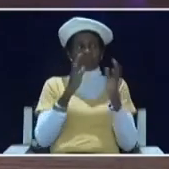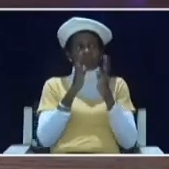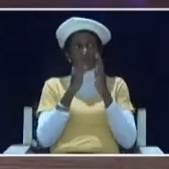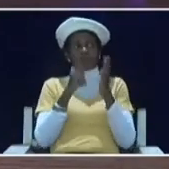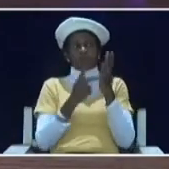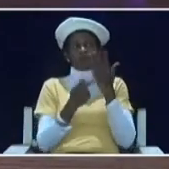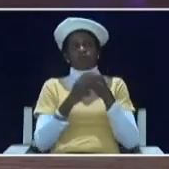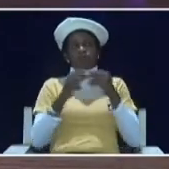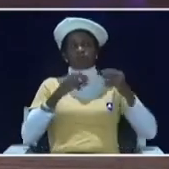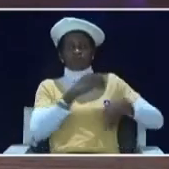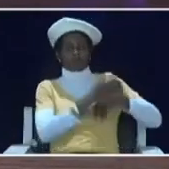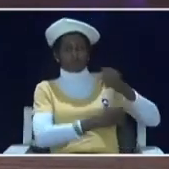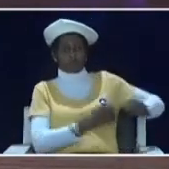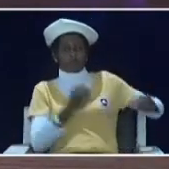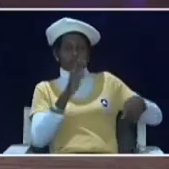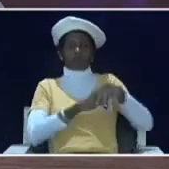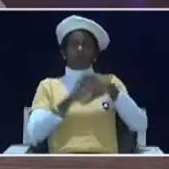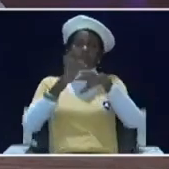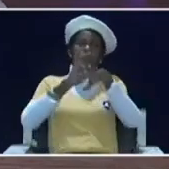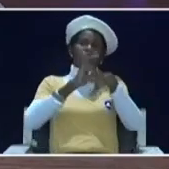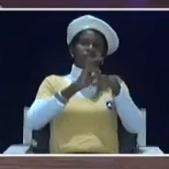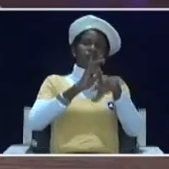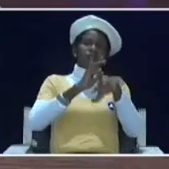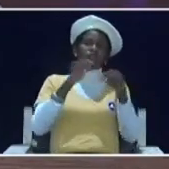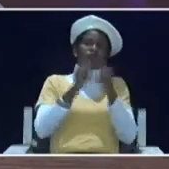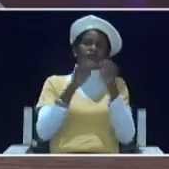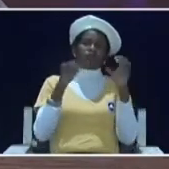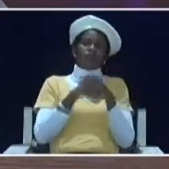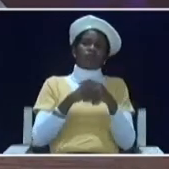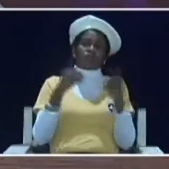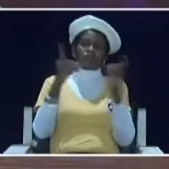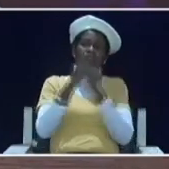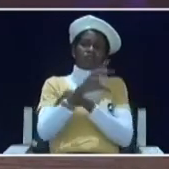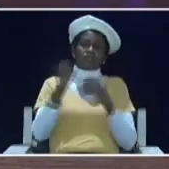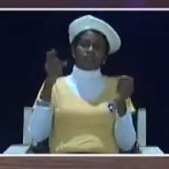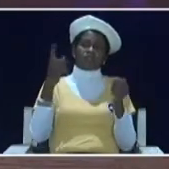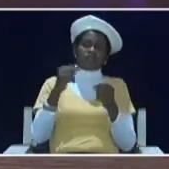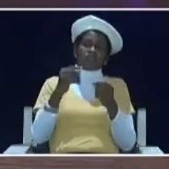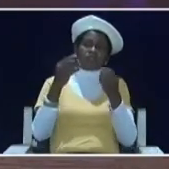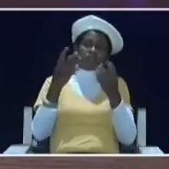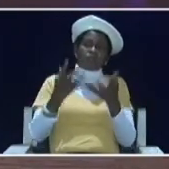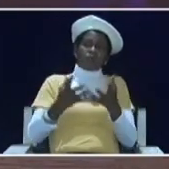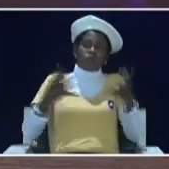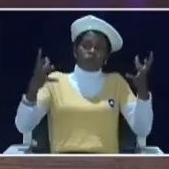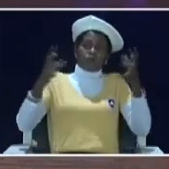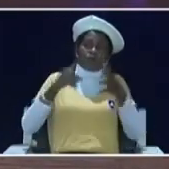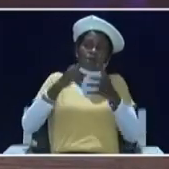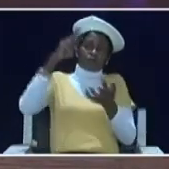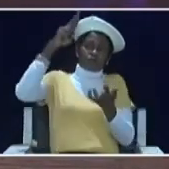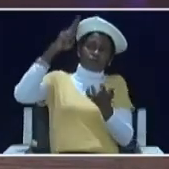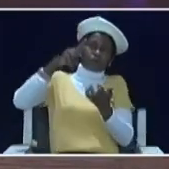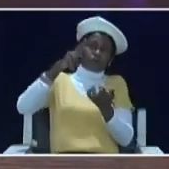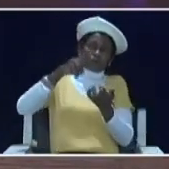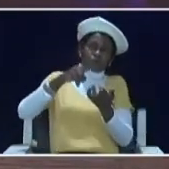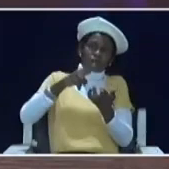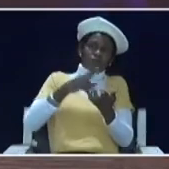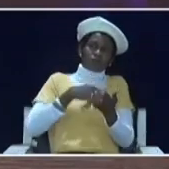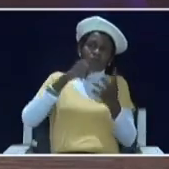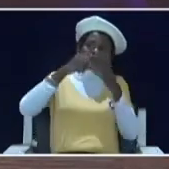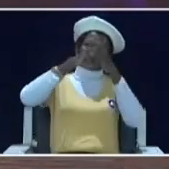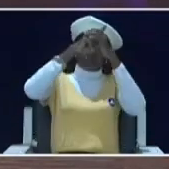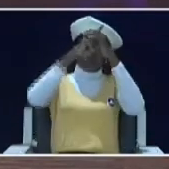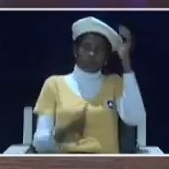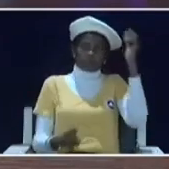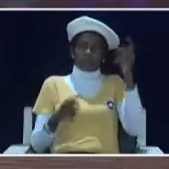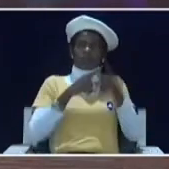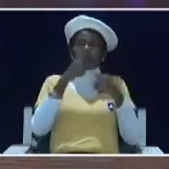and tied it on his leg. Within days, the lump began to reduce in size and disappeared